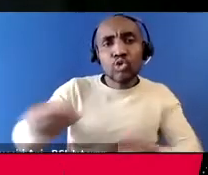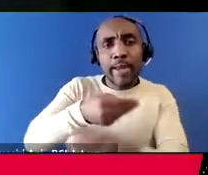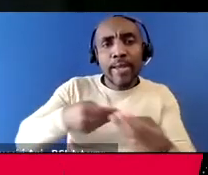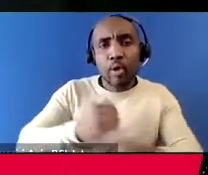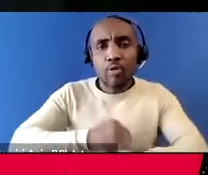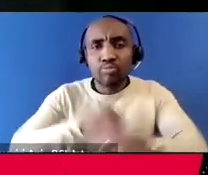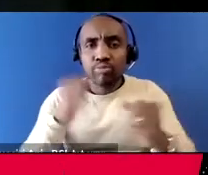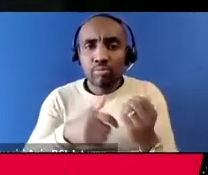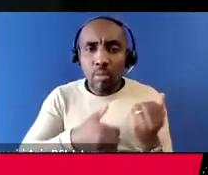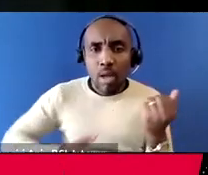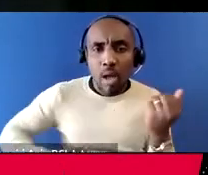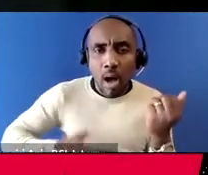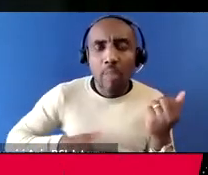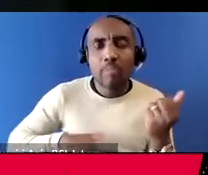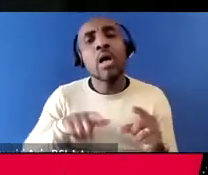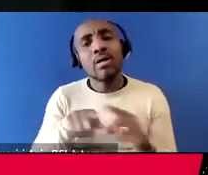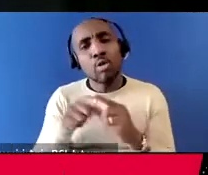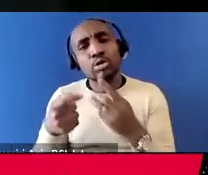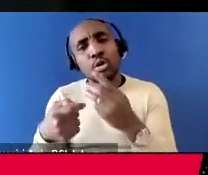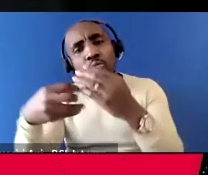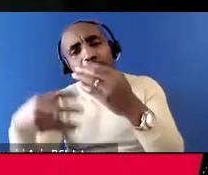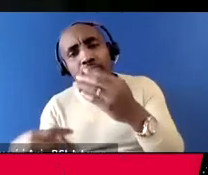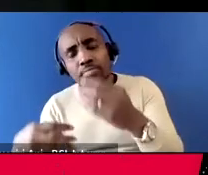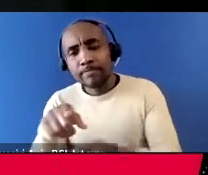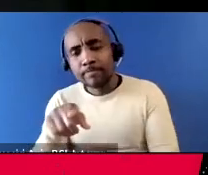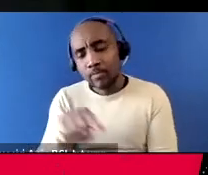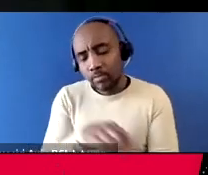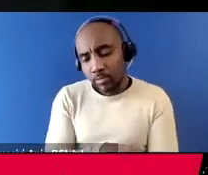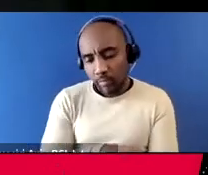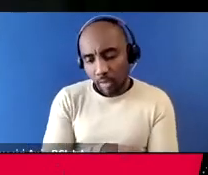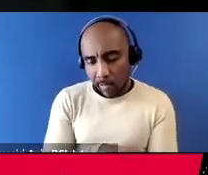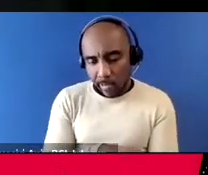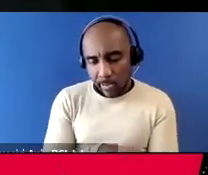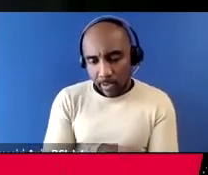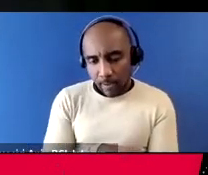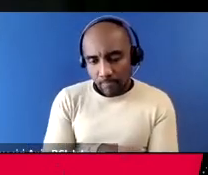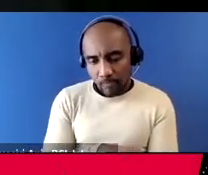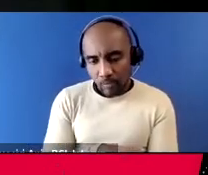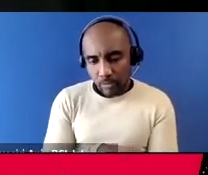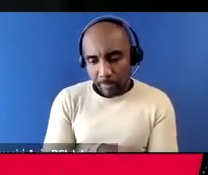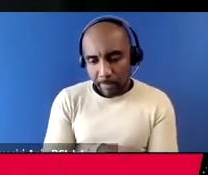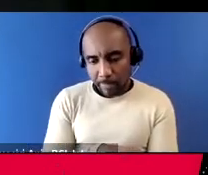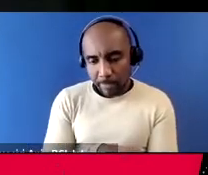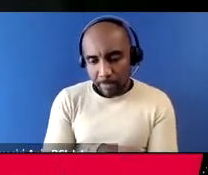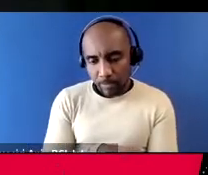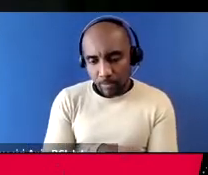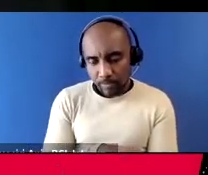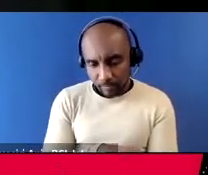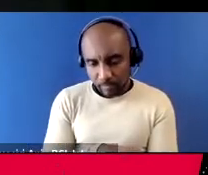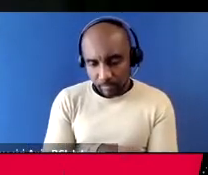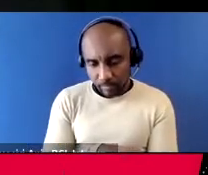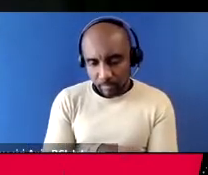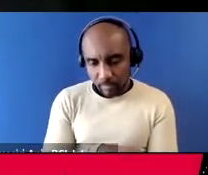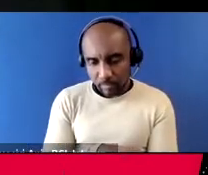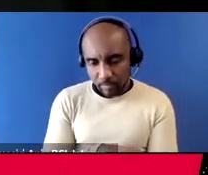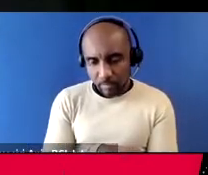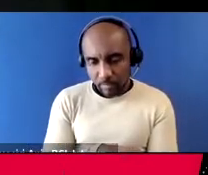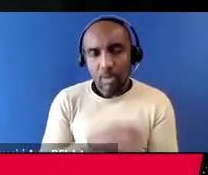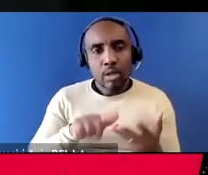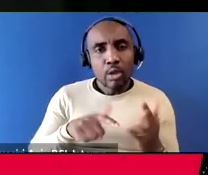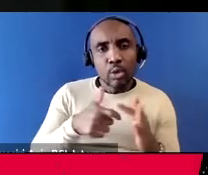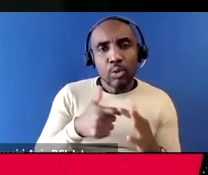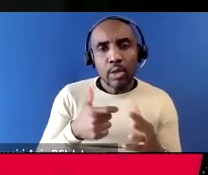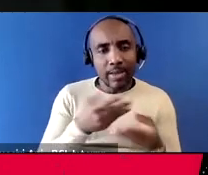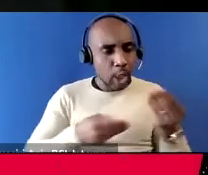economy and as a percentage of UK manufacturing, you know, can we survive without the arms trade?